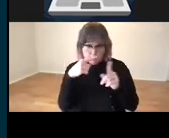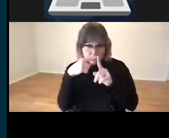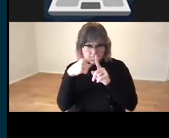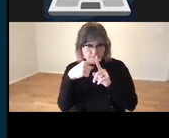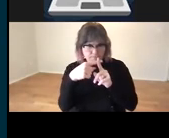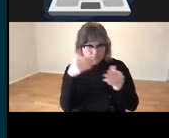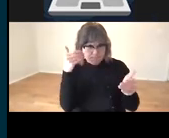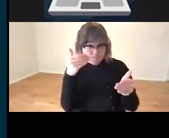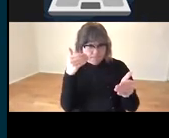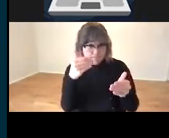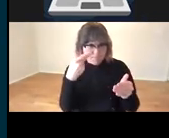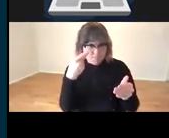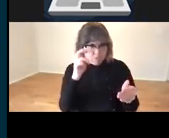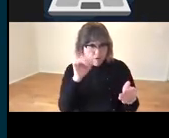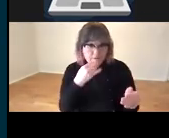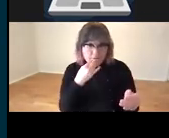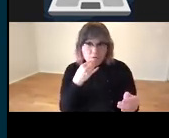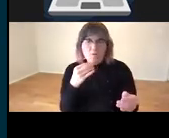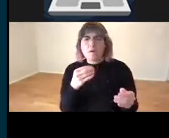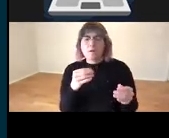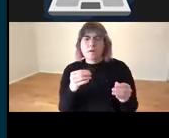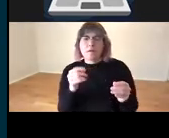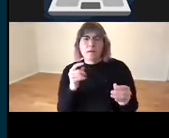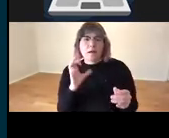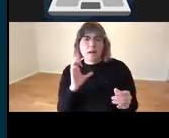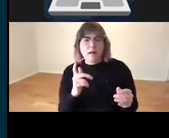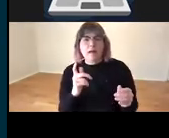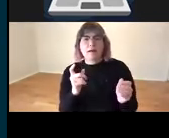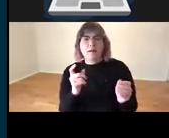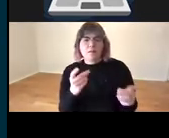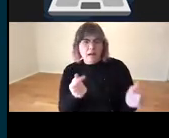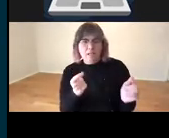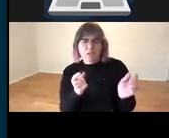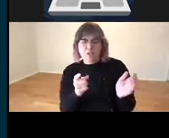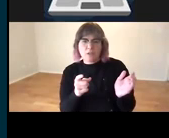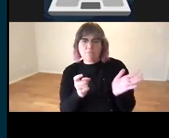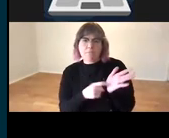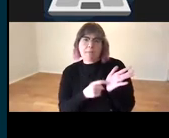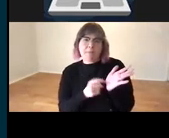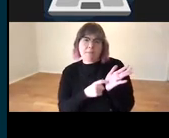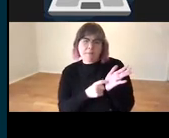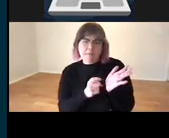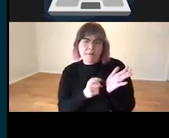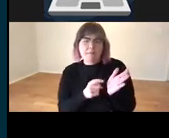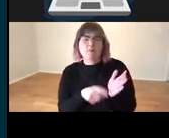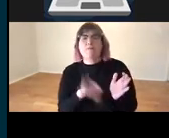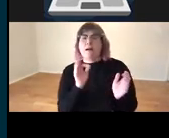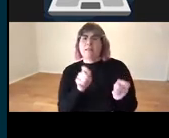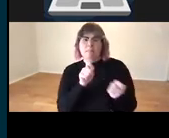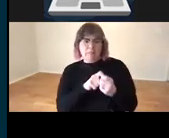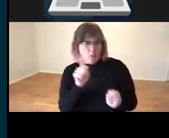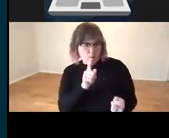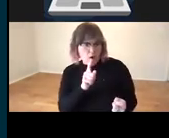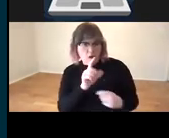and closer, what's happening is those clicks are they're emitting those clicks much quicker at a much faster rate to be able to locate specifically where that